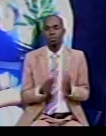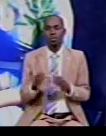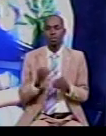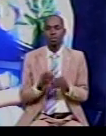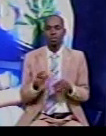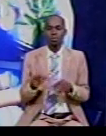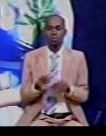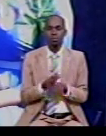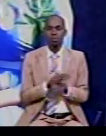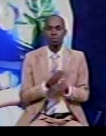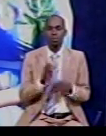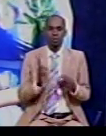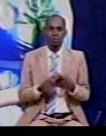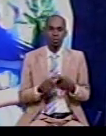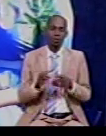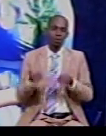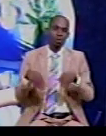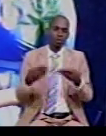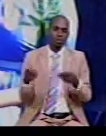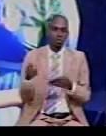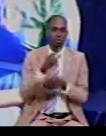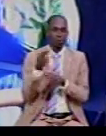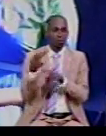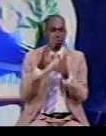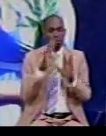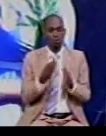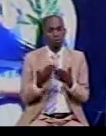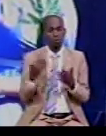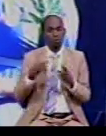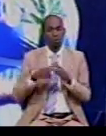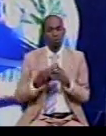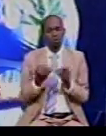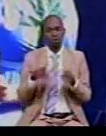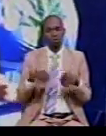commercial break. We'll be right back. Stay tuned.